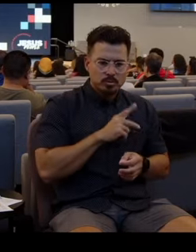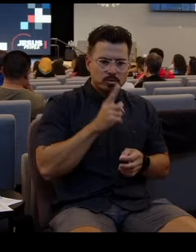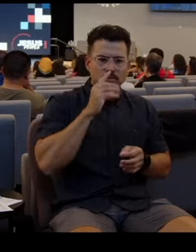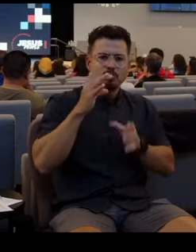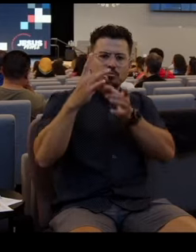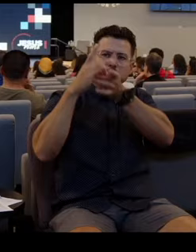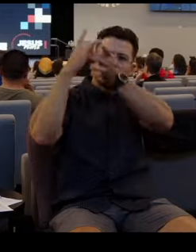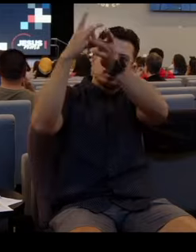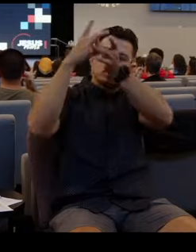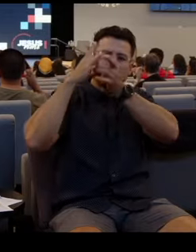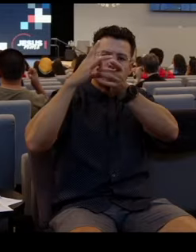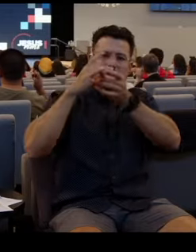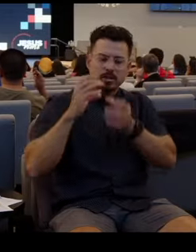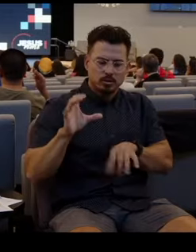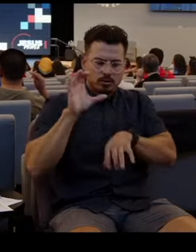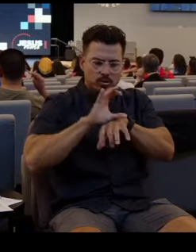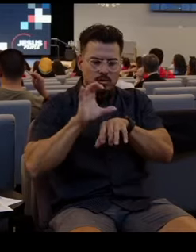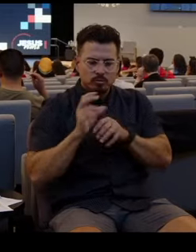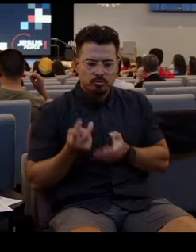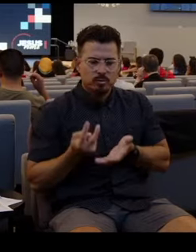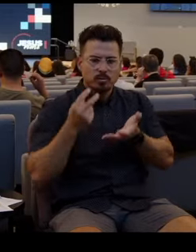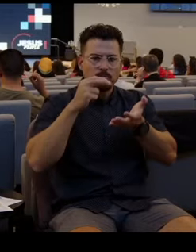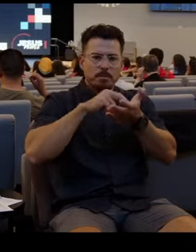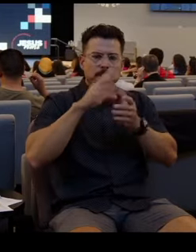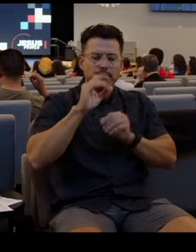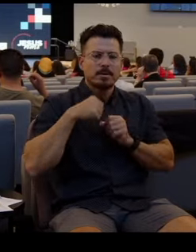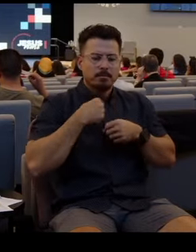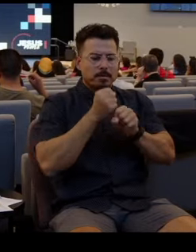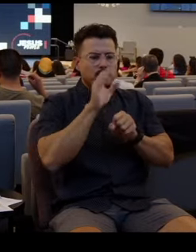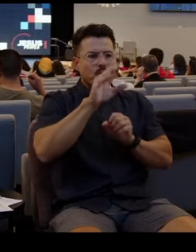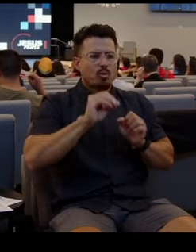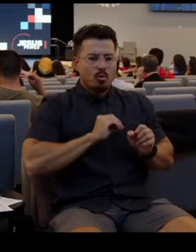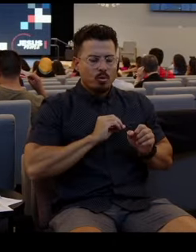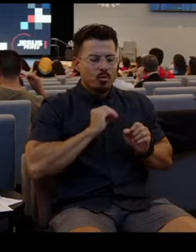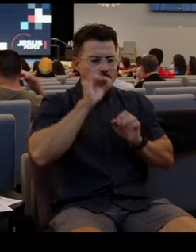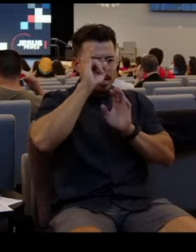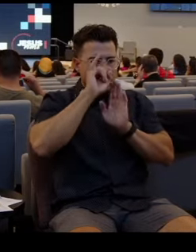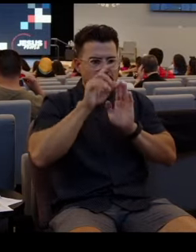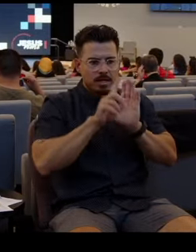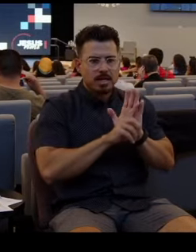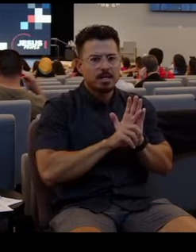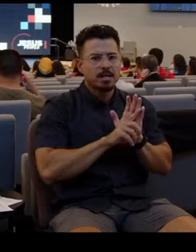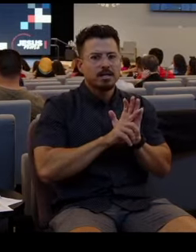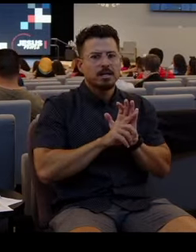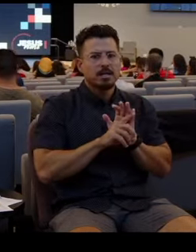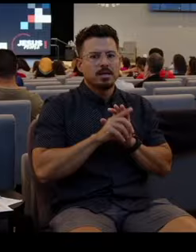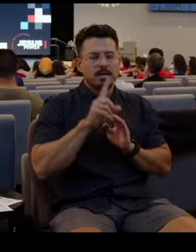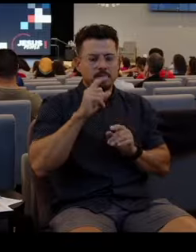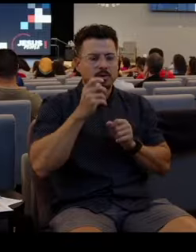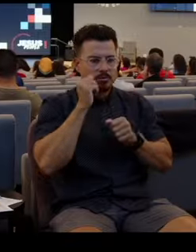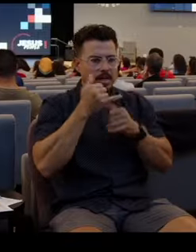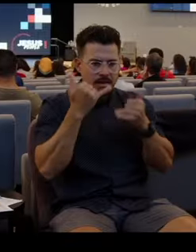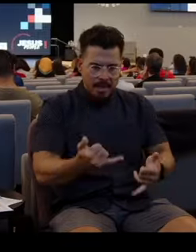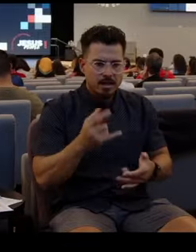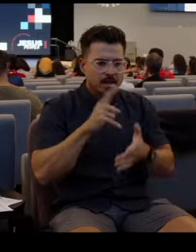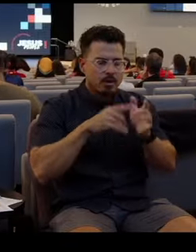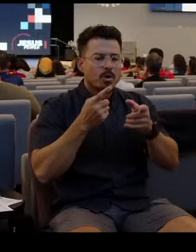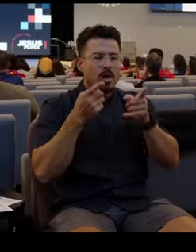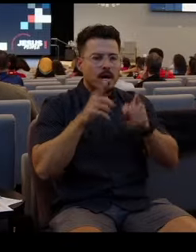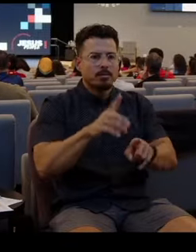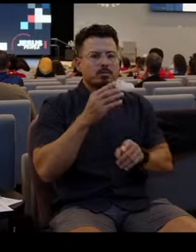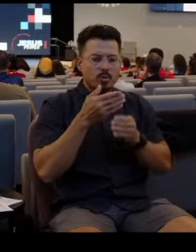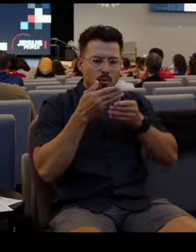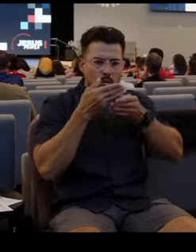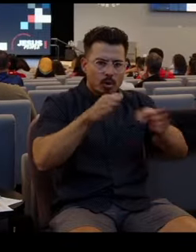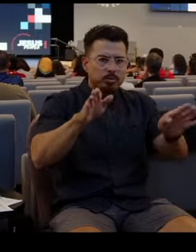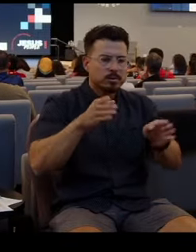A church emerging and coming into their identity is what actually releases them to